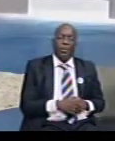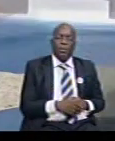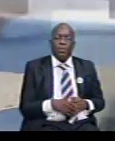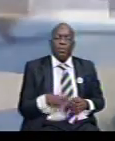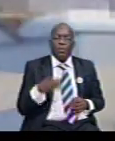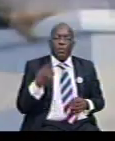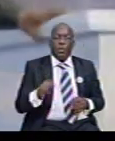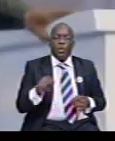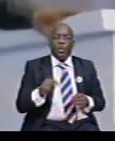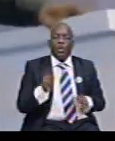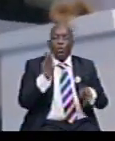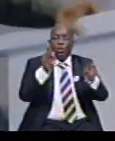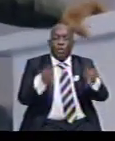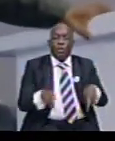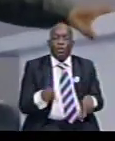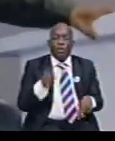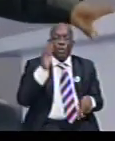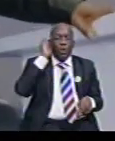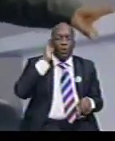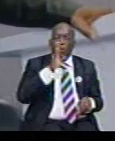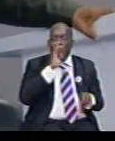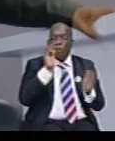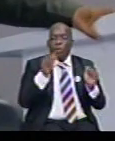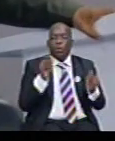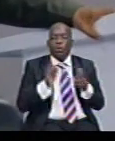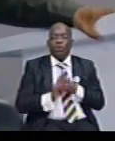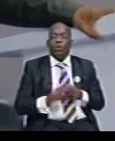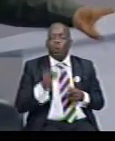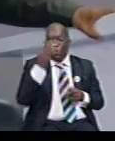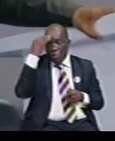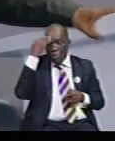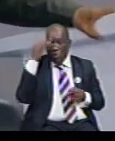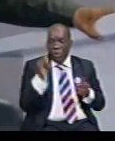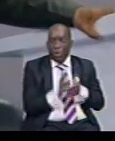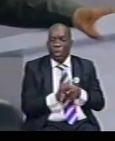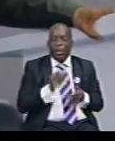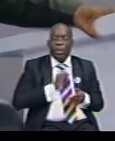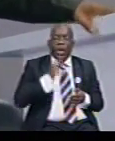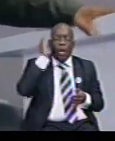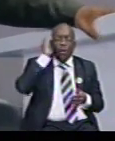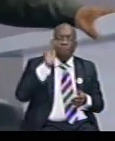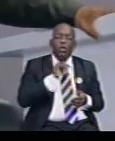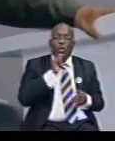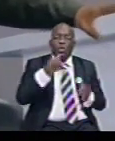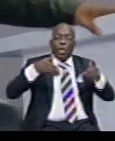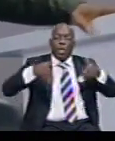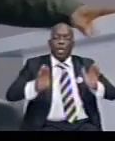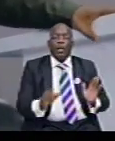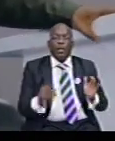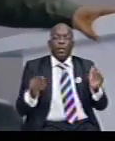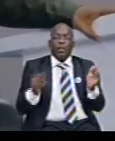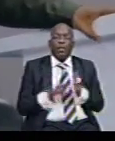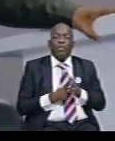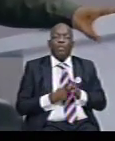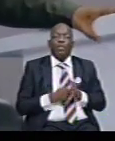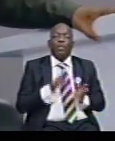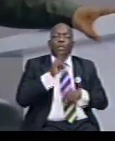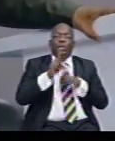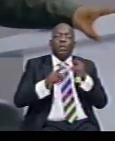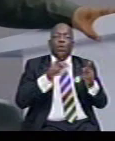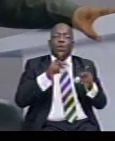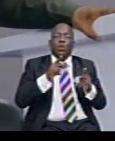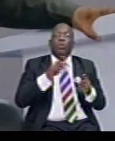person will know that I will not allow this tap of filthy water,